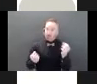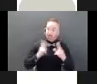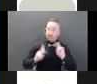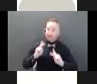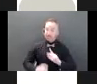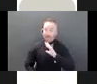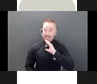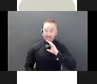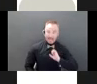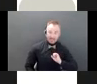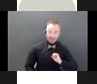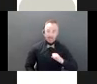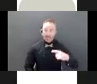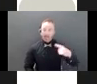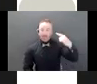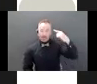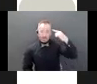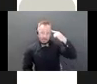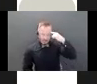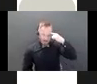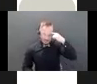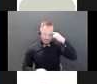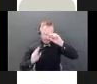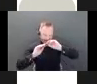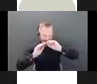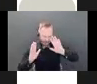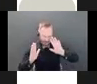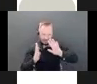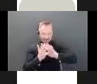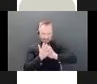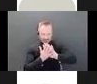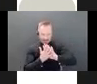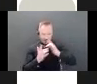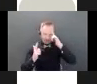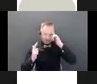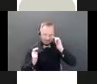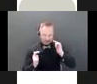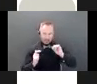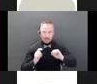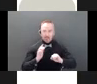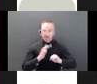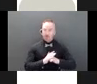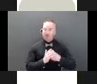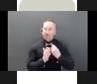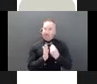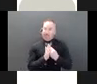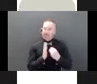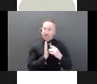may affect their ability to make these judgments later in life, as could susceptibility to financial exploitation and fraud.